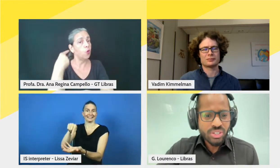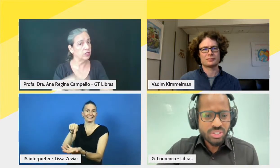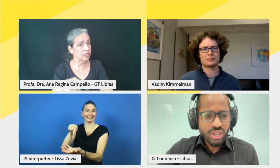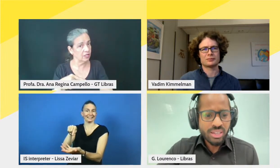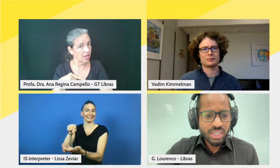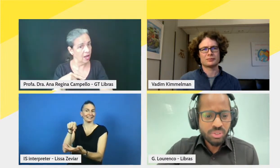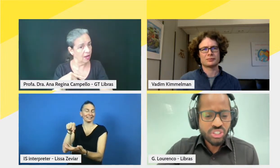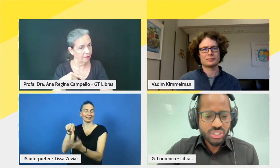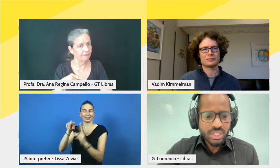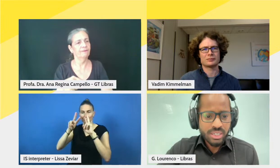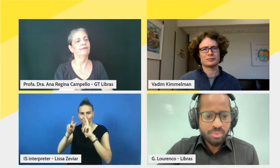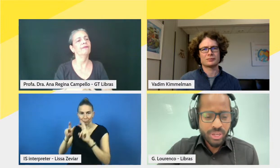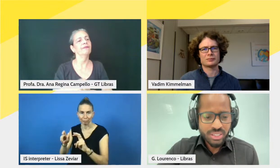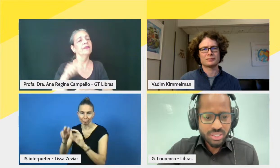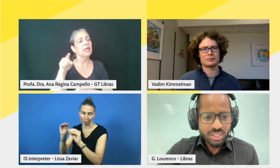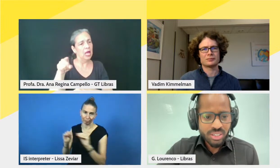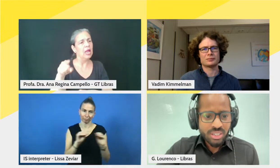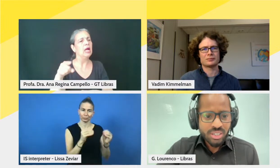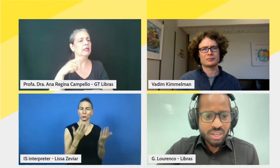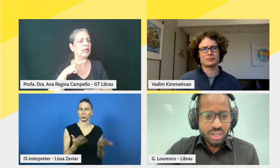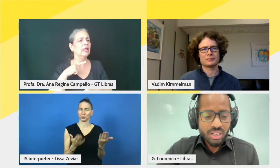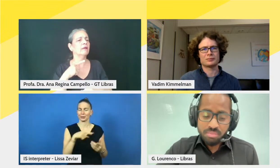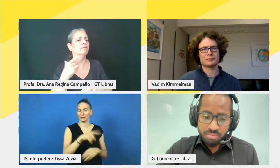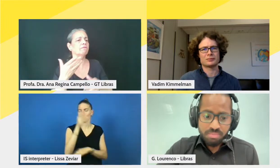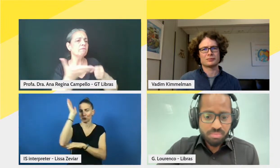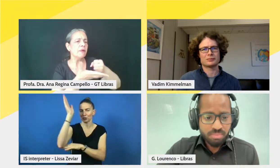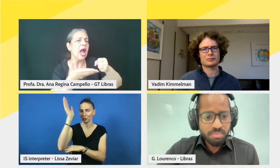This sign language database